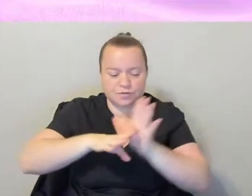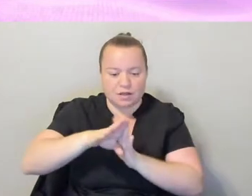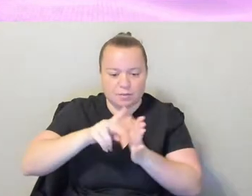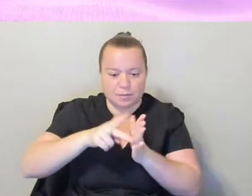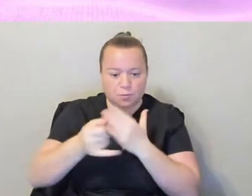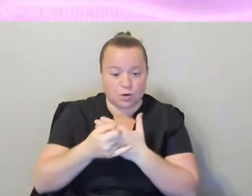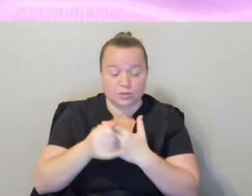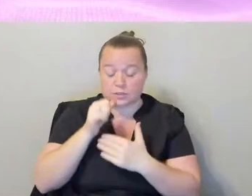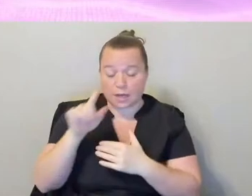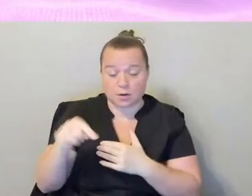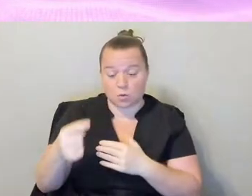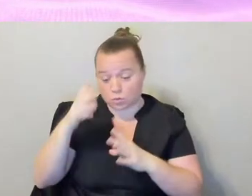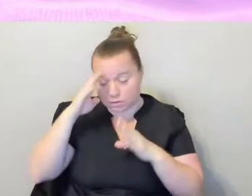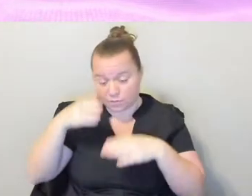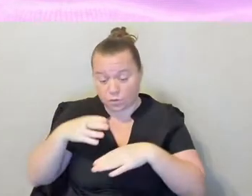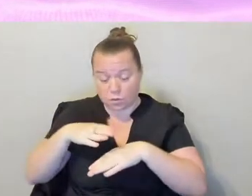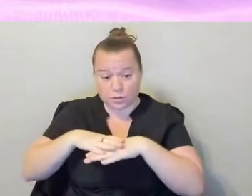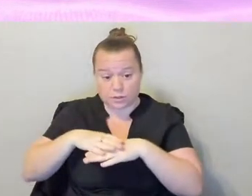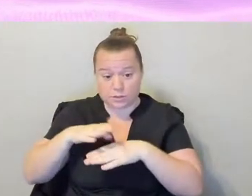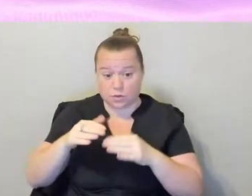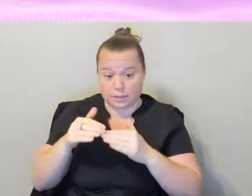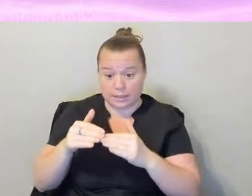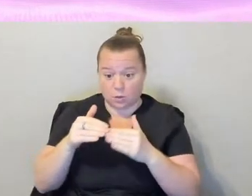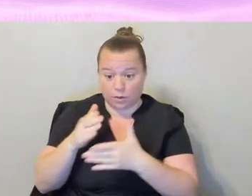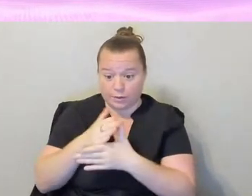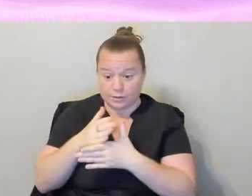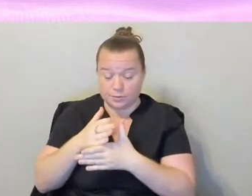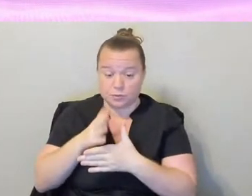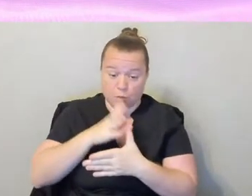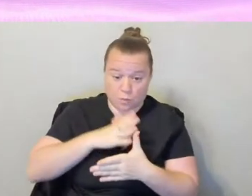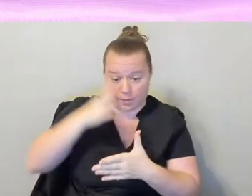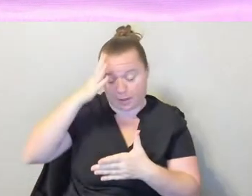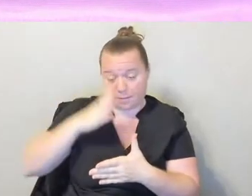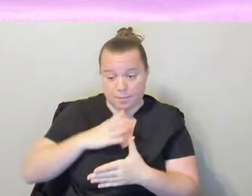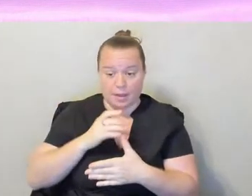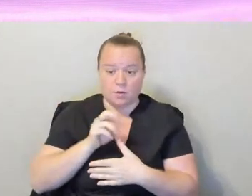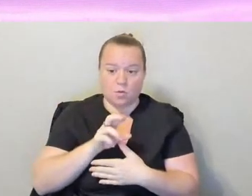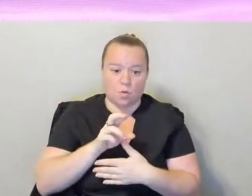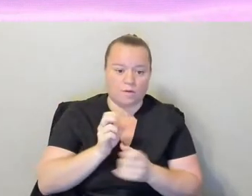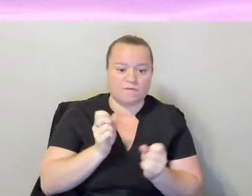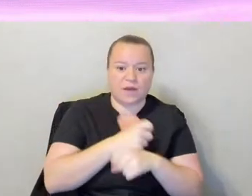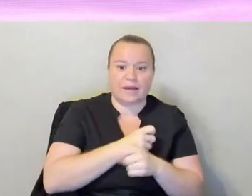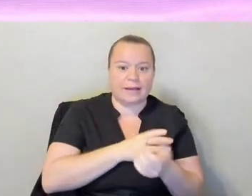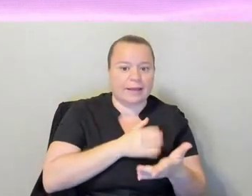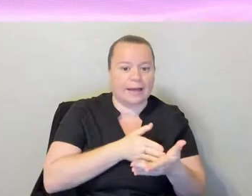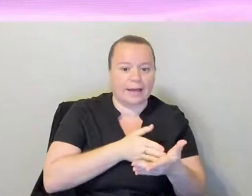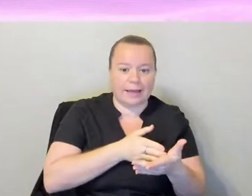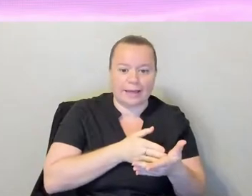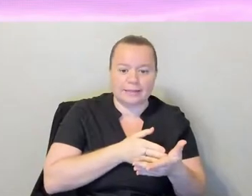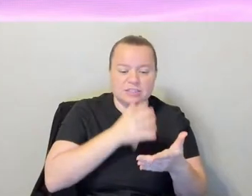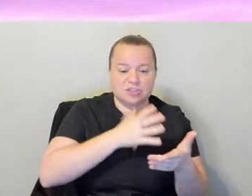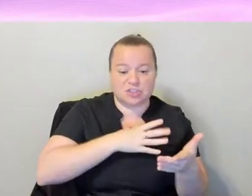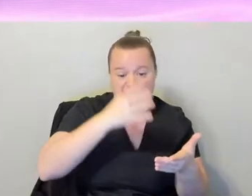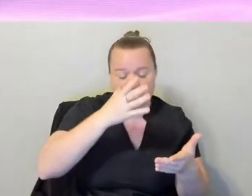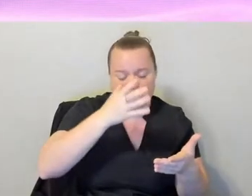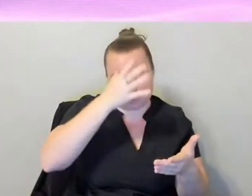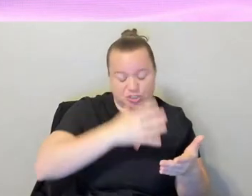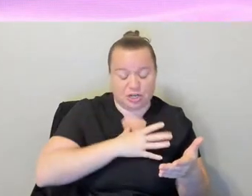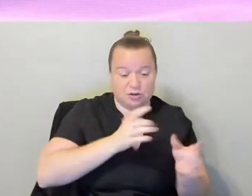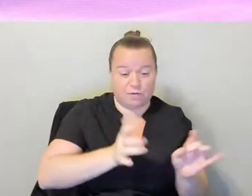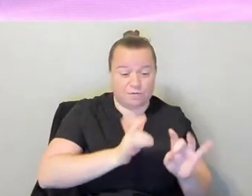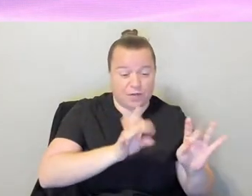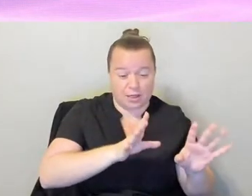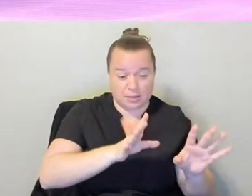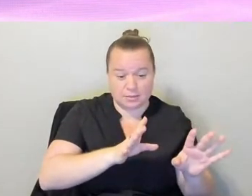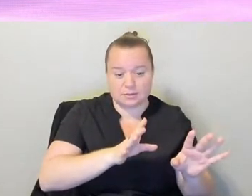that are focused on equality between women and men or fighting against gender-based violence, but also in in others that